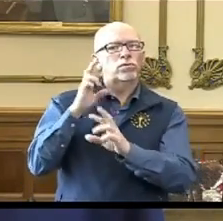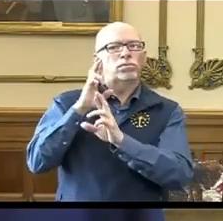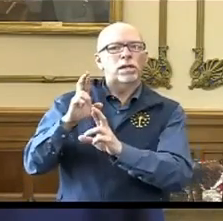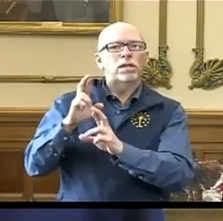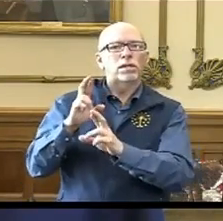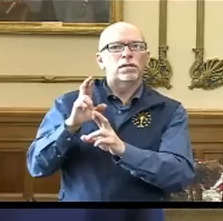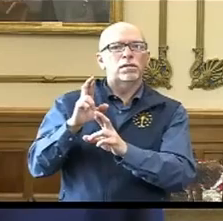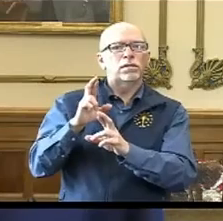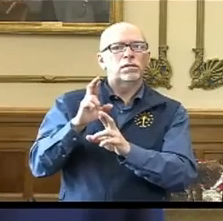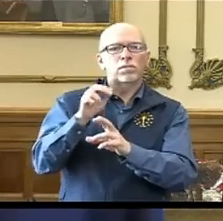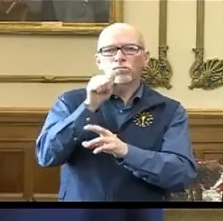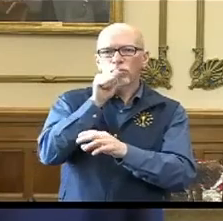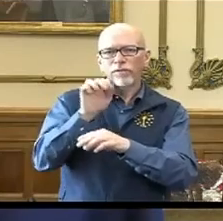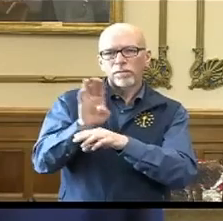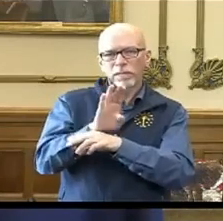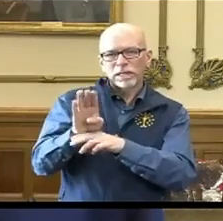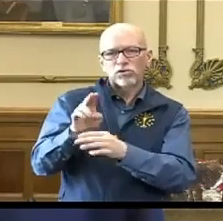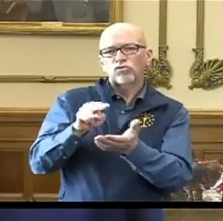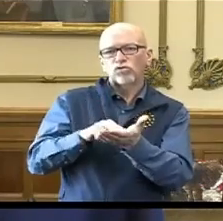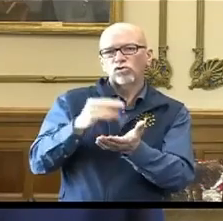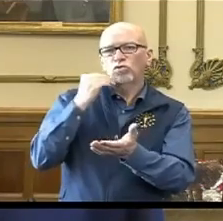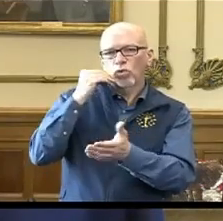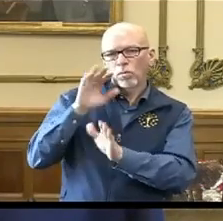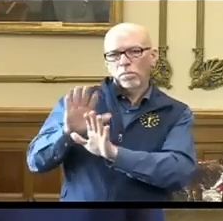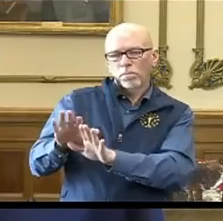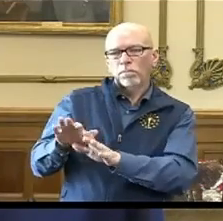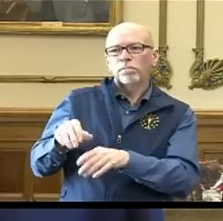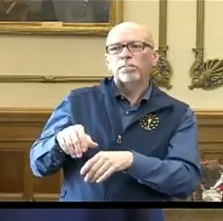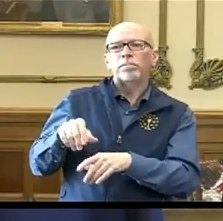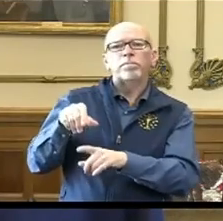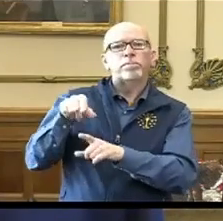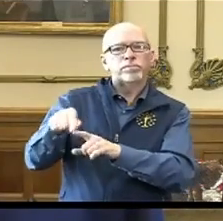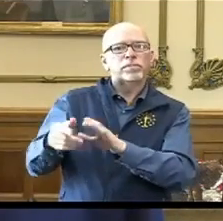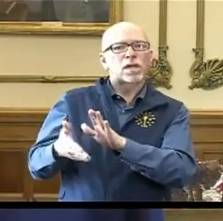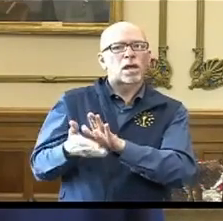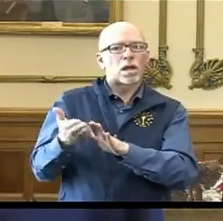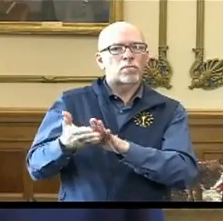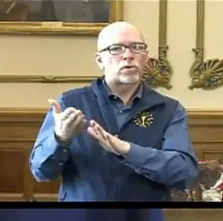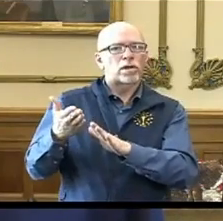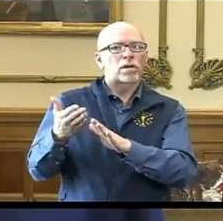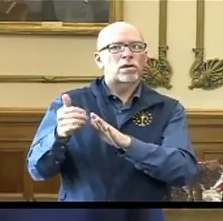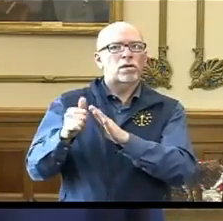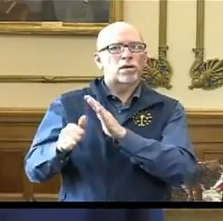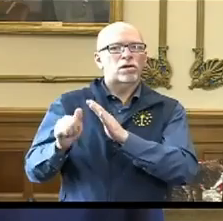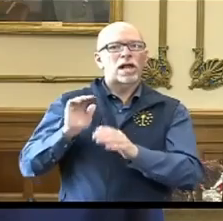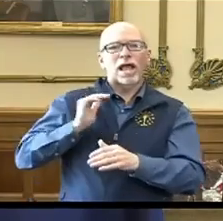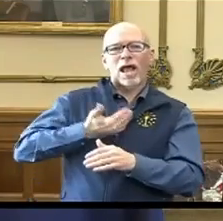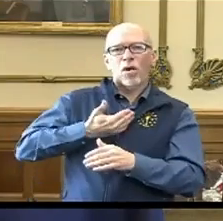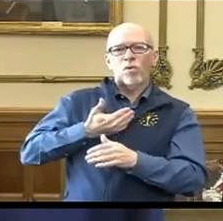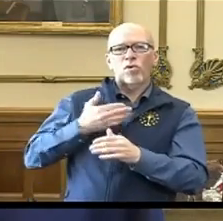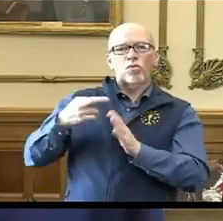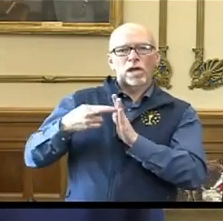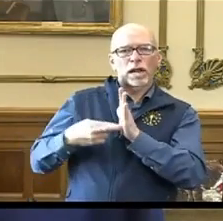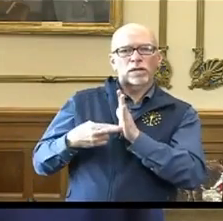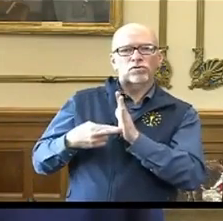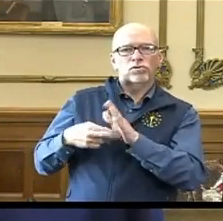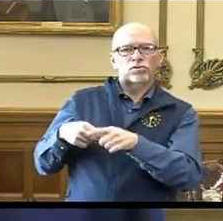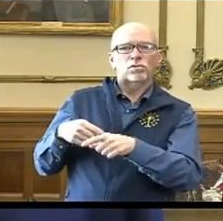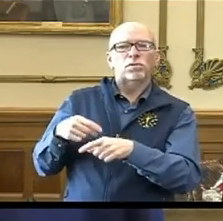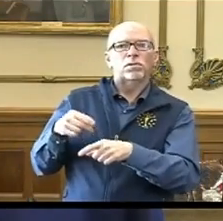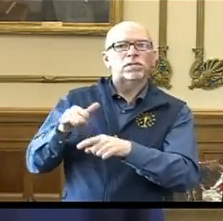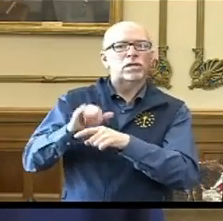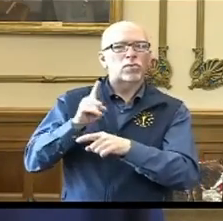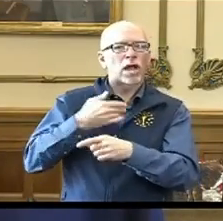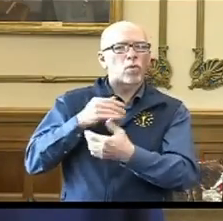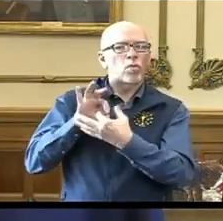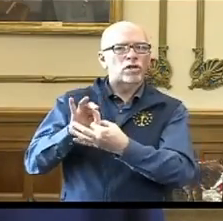that private business, that nursing home that is operating under our regulations. And that's where the